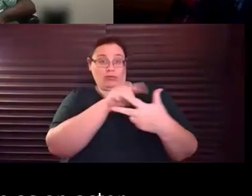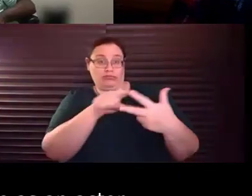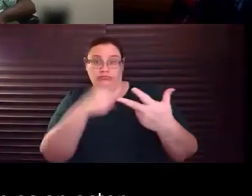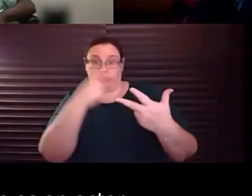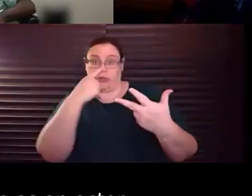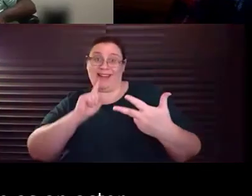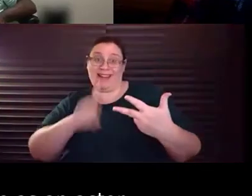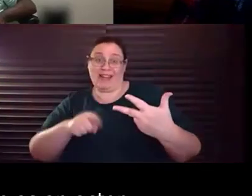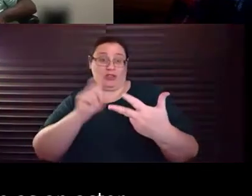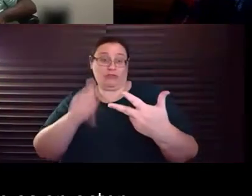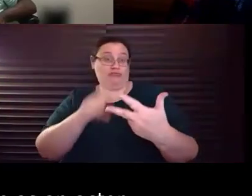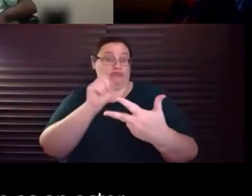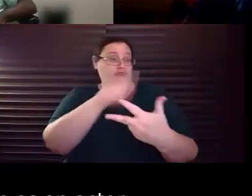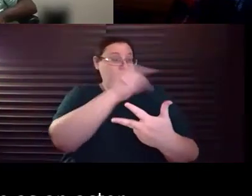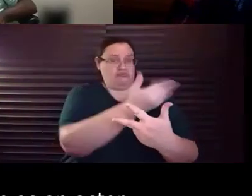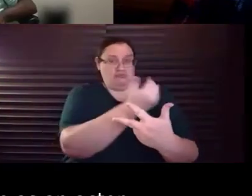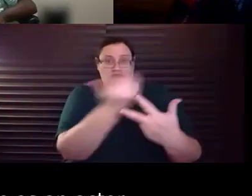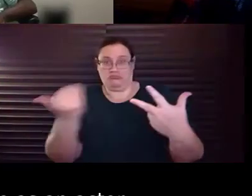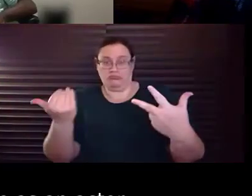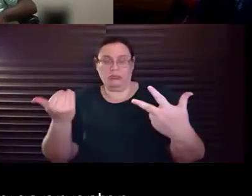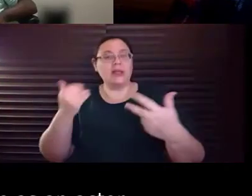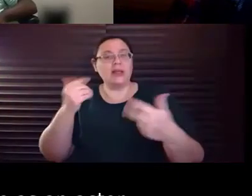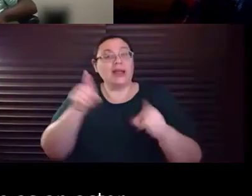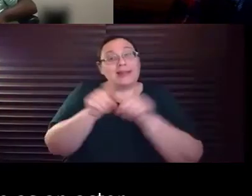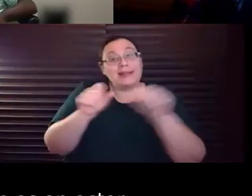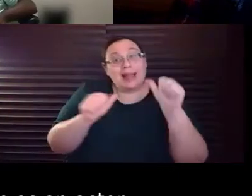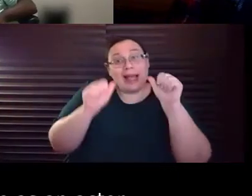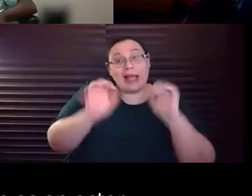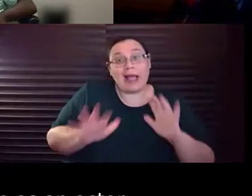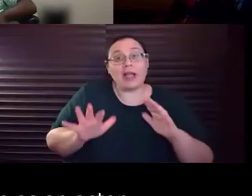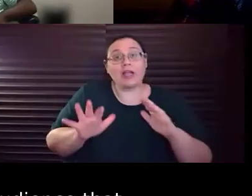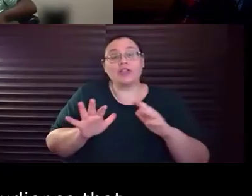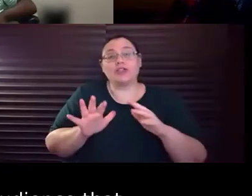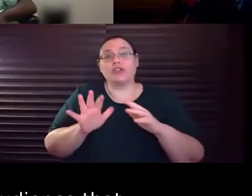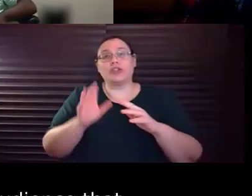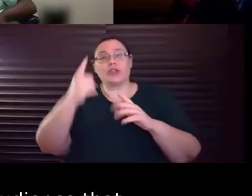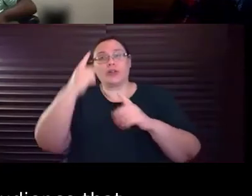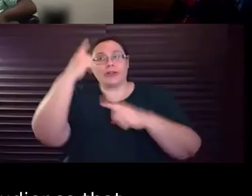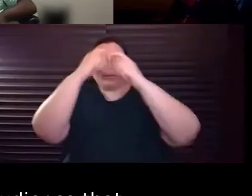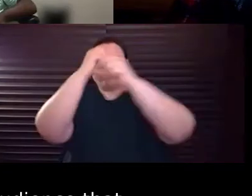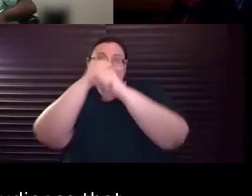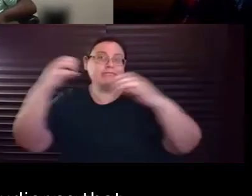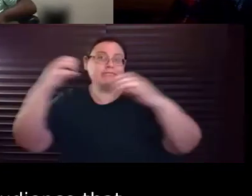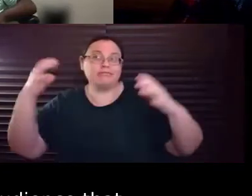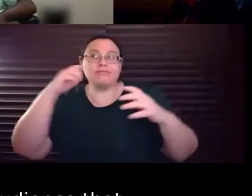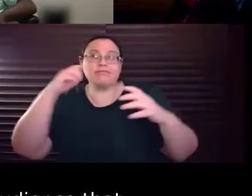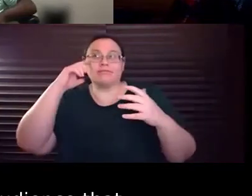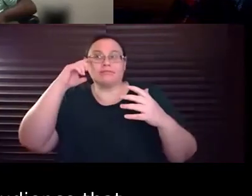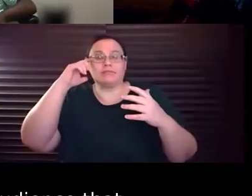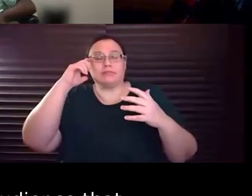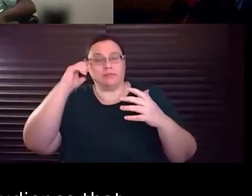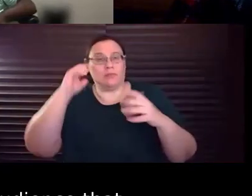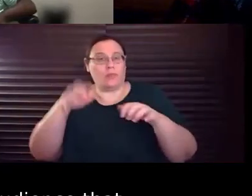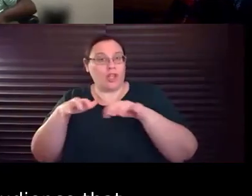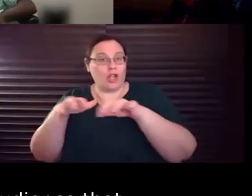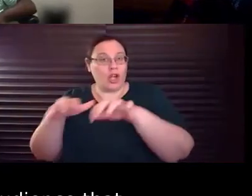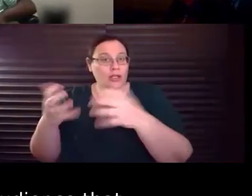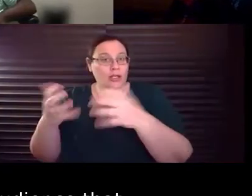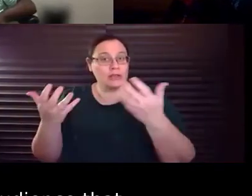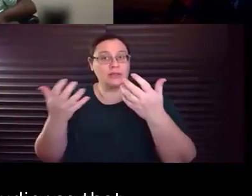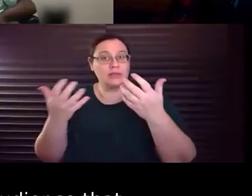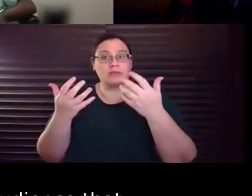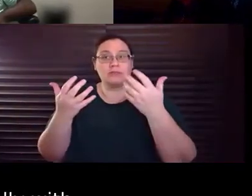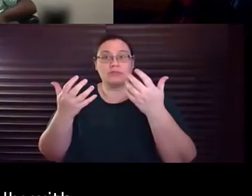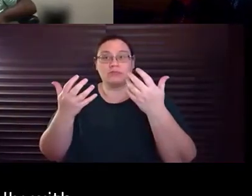as an actor, you're thinking about, the audience that you're, wanting